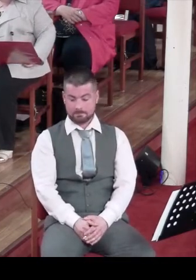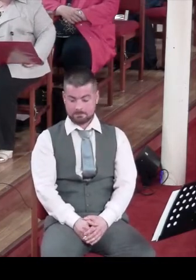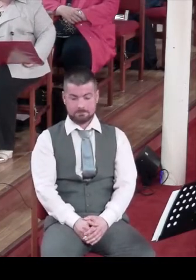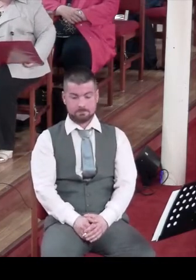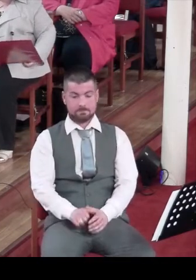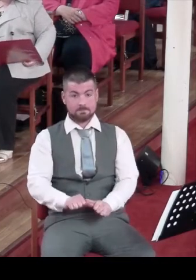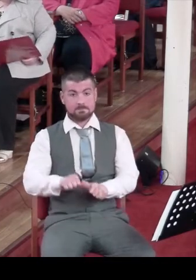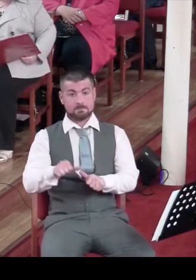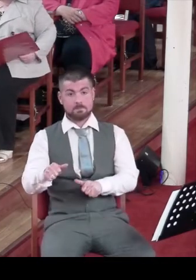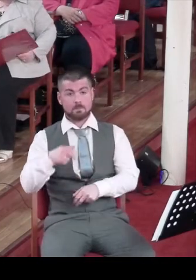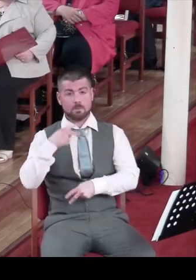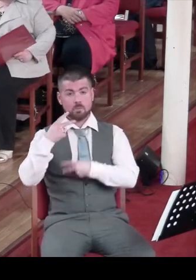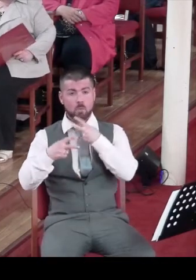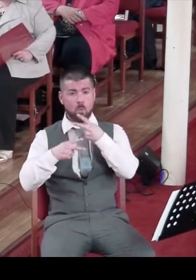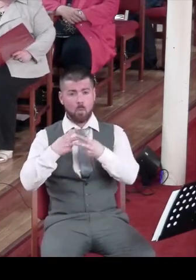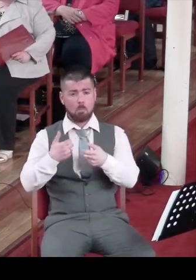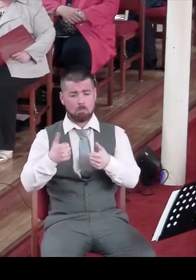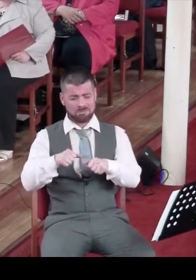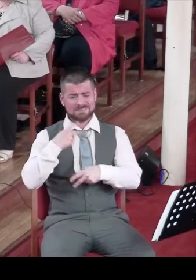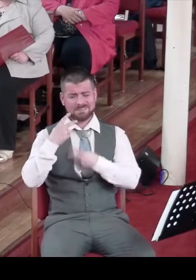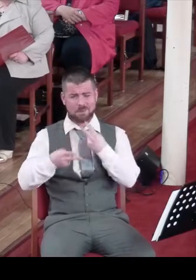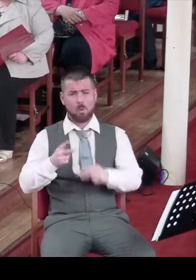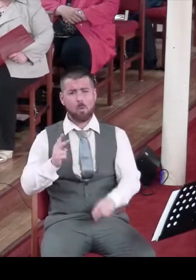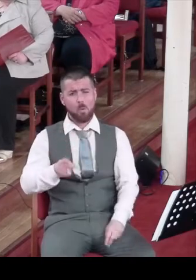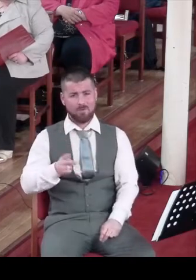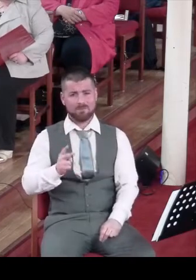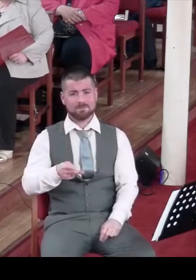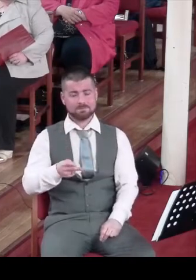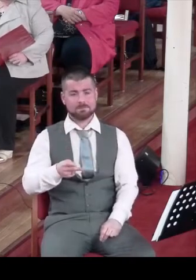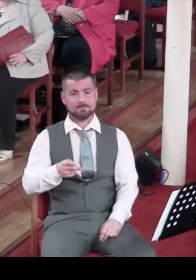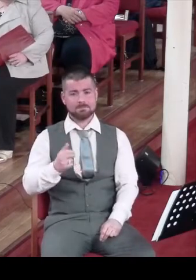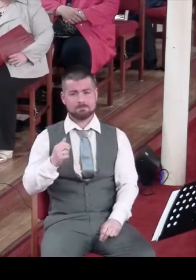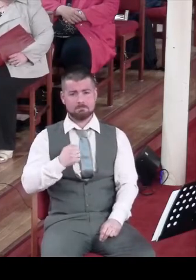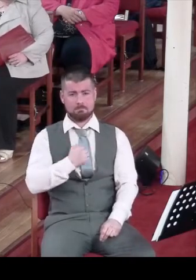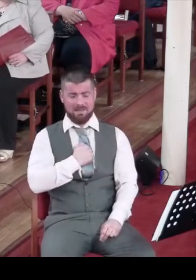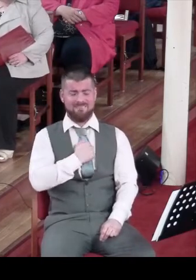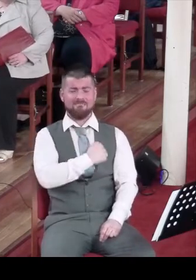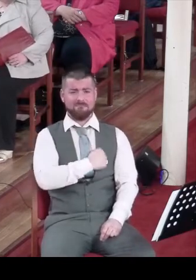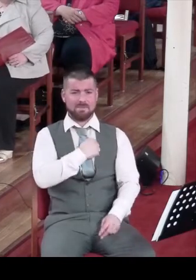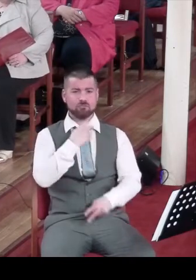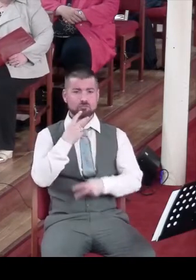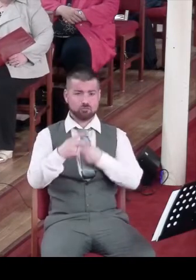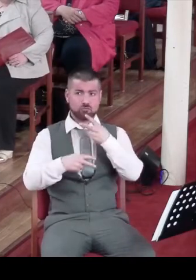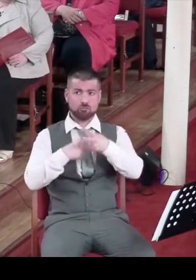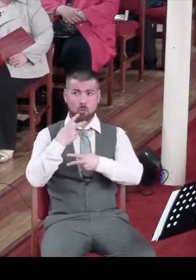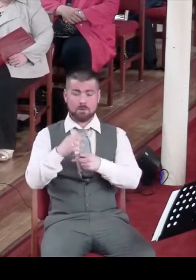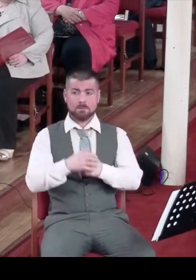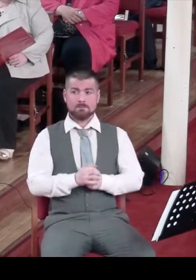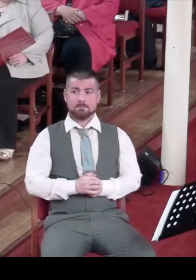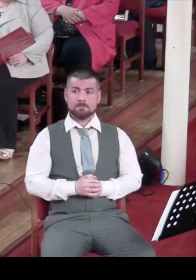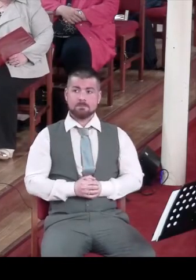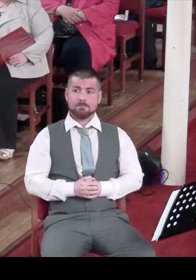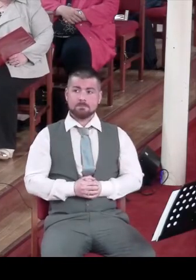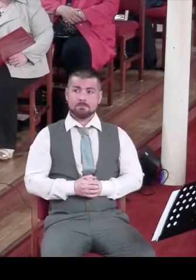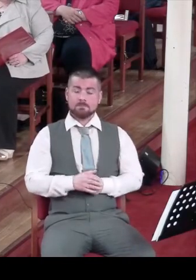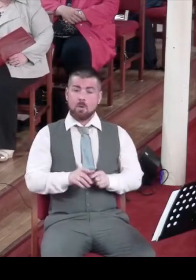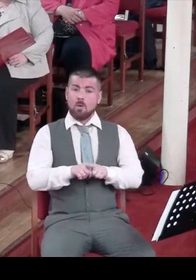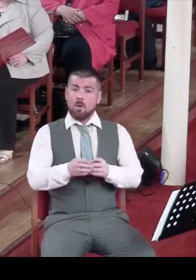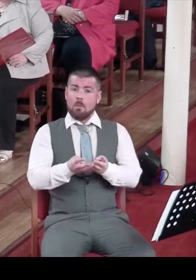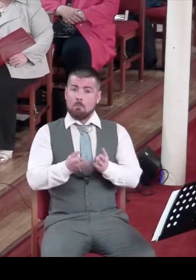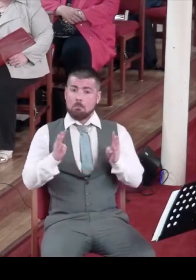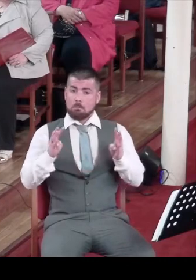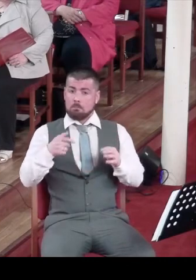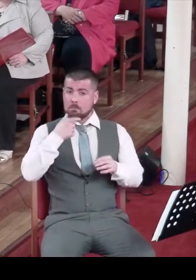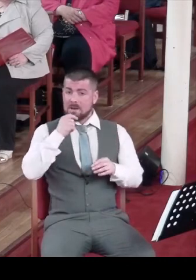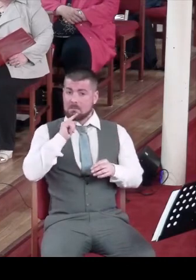Our next hymn we sing very often because I have to say that it's one of my favourites. And being part of this congregation, as many of